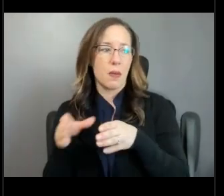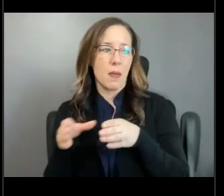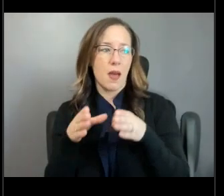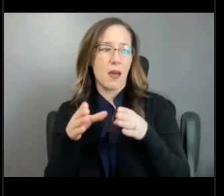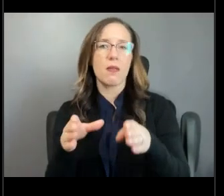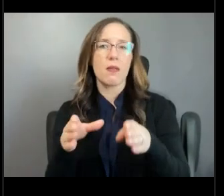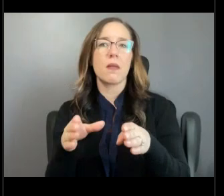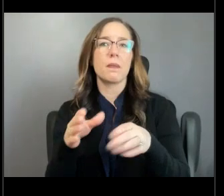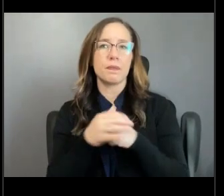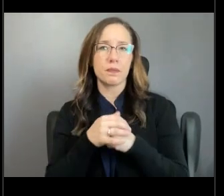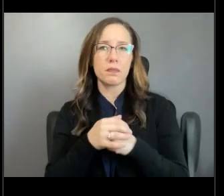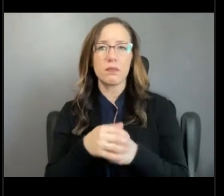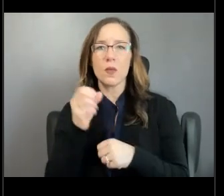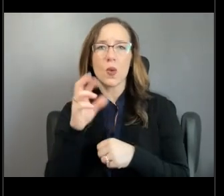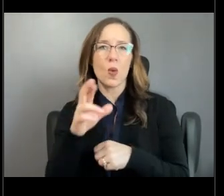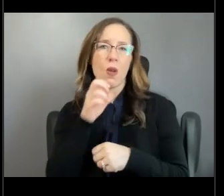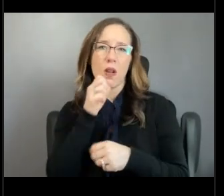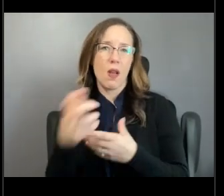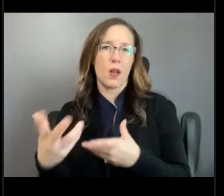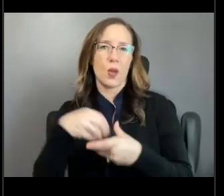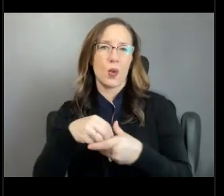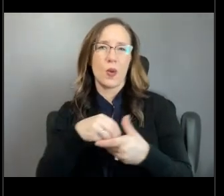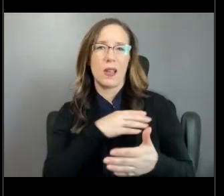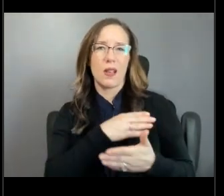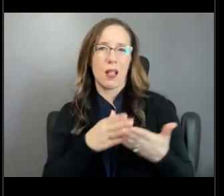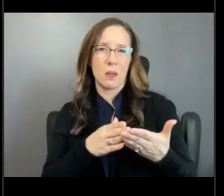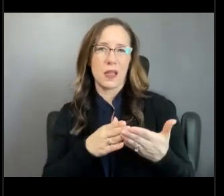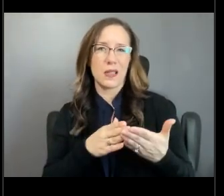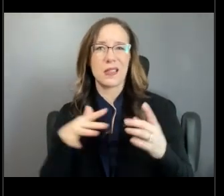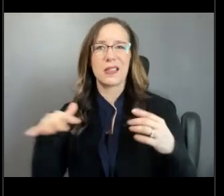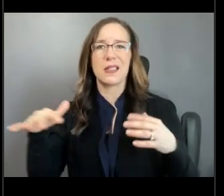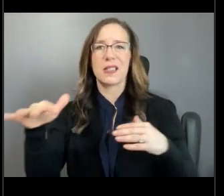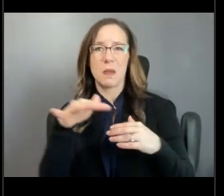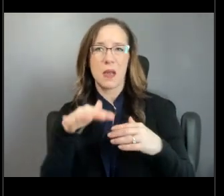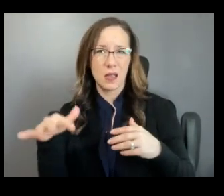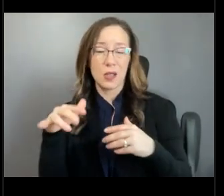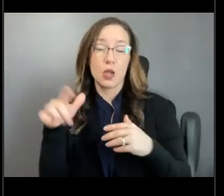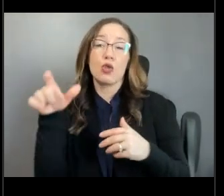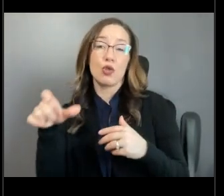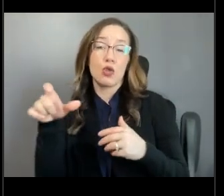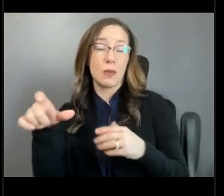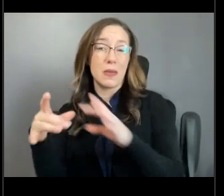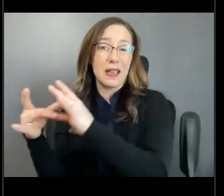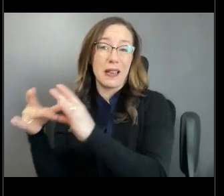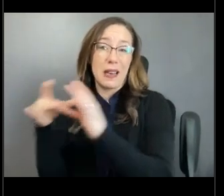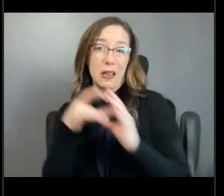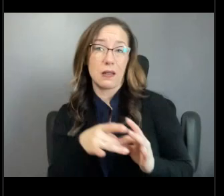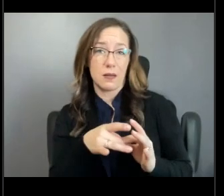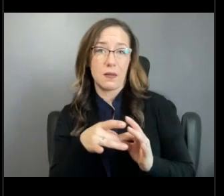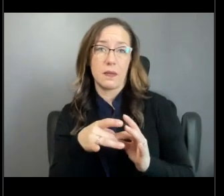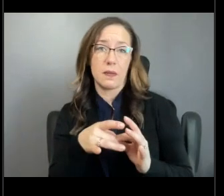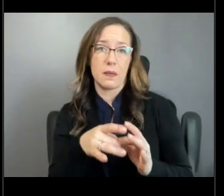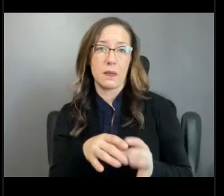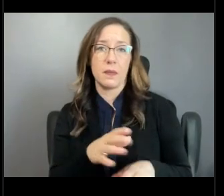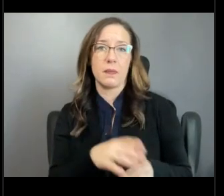the path, or failing to include elements and spaces that should be connected.